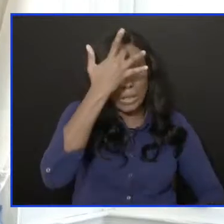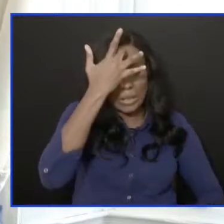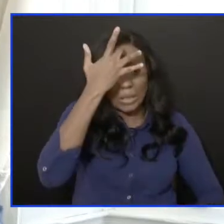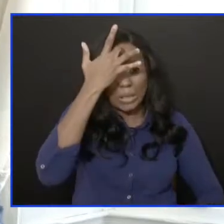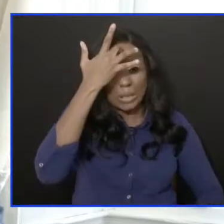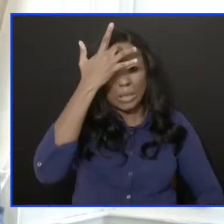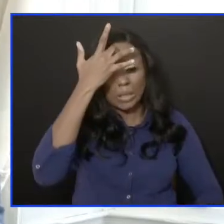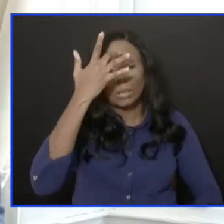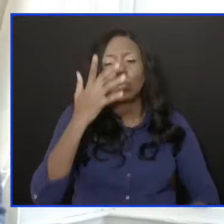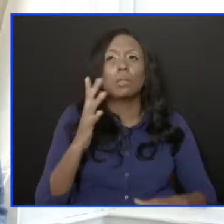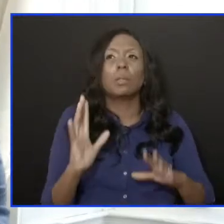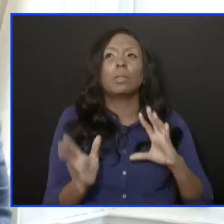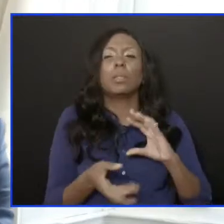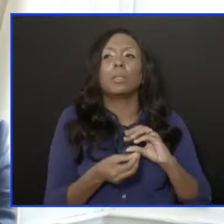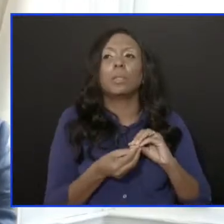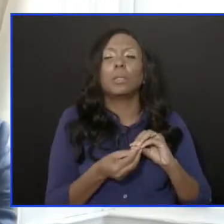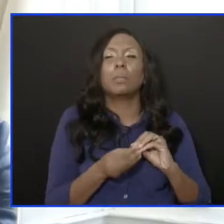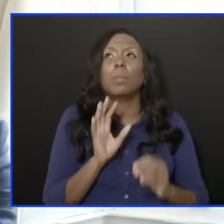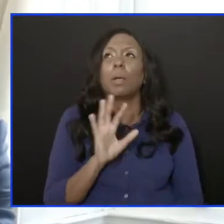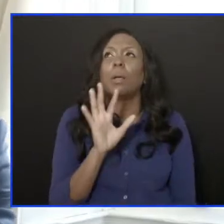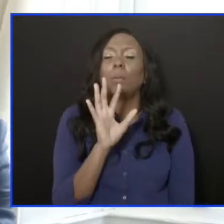isolation, we have a total of